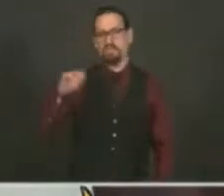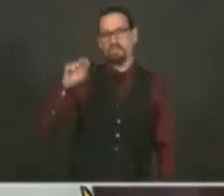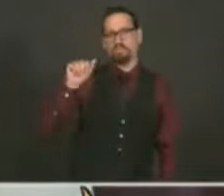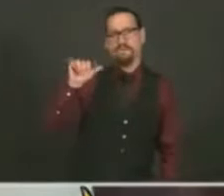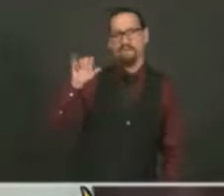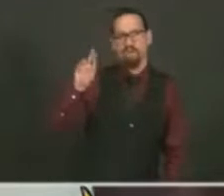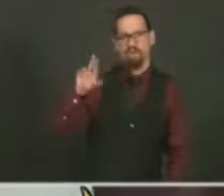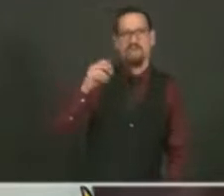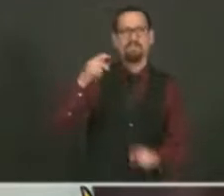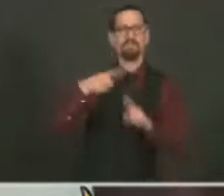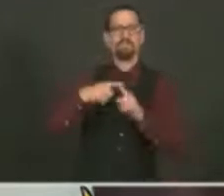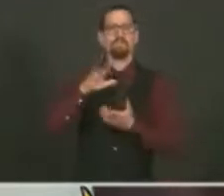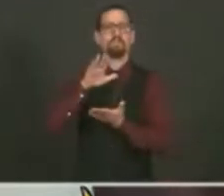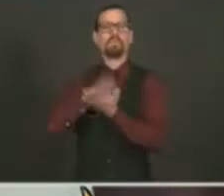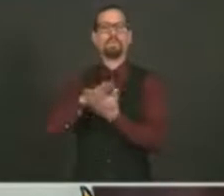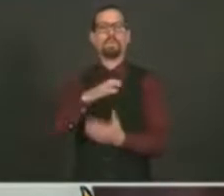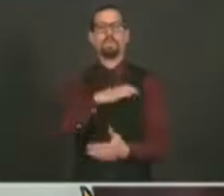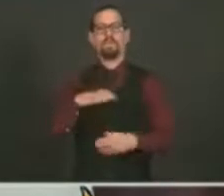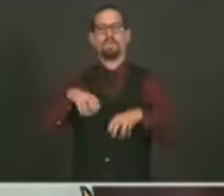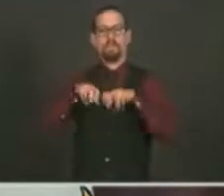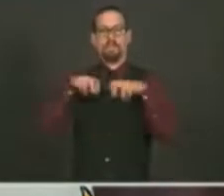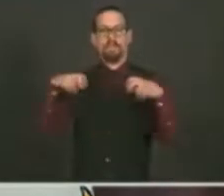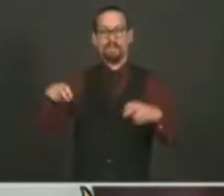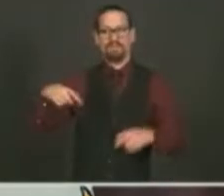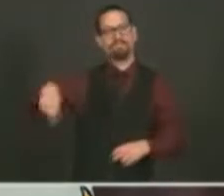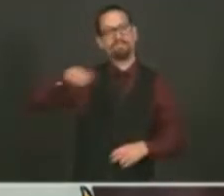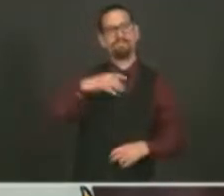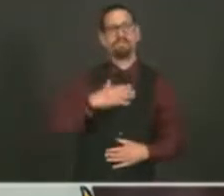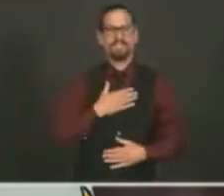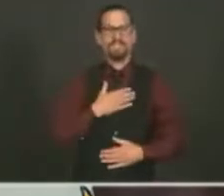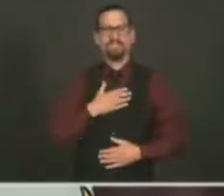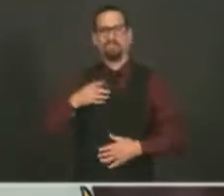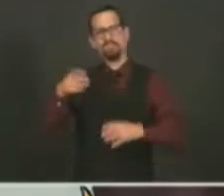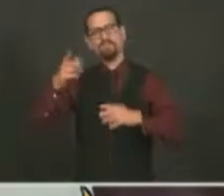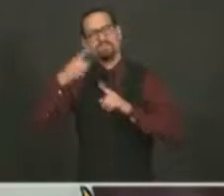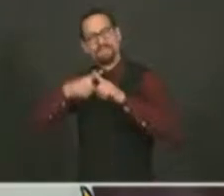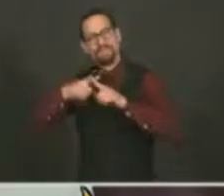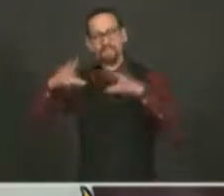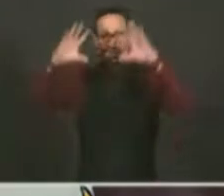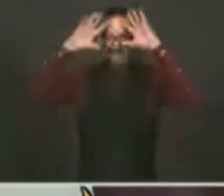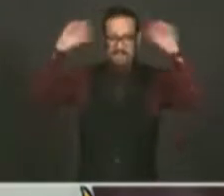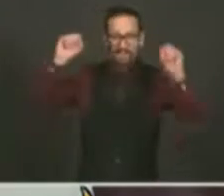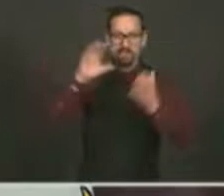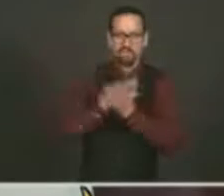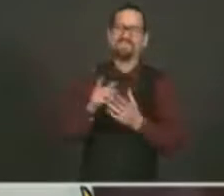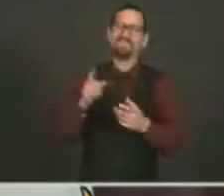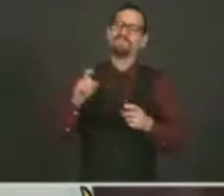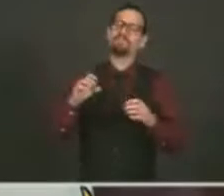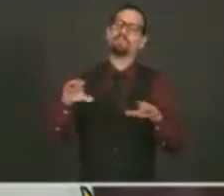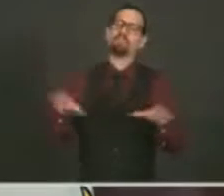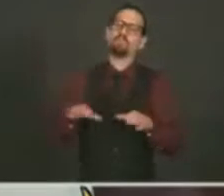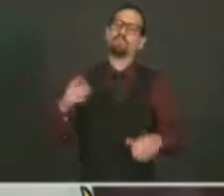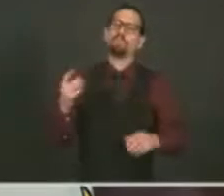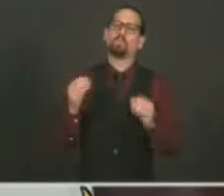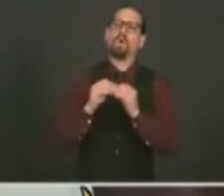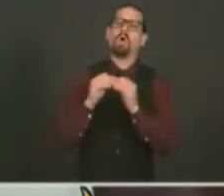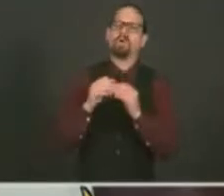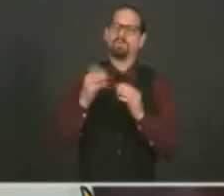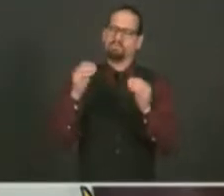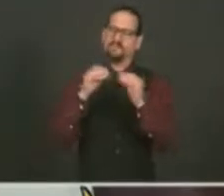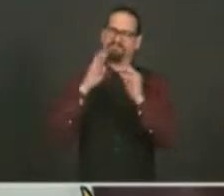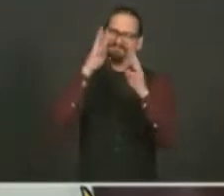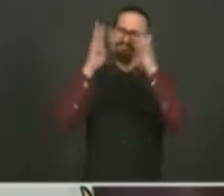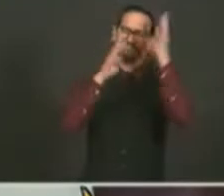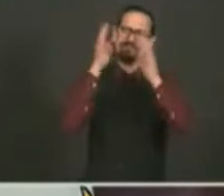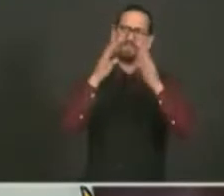and lead. I'm asking the superintendent to try a little harder, to be a little more creative, and do what you can to get as